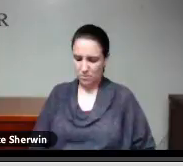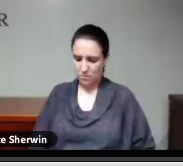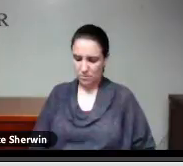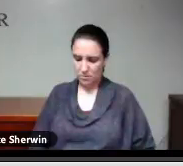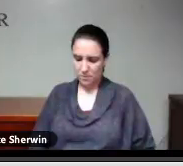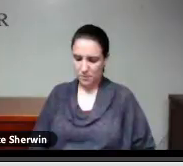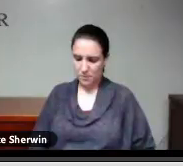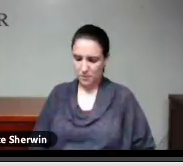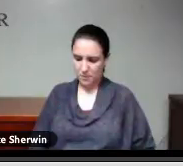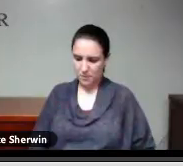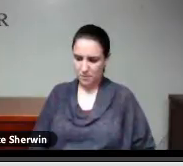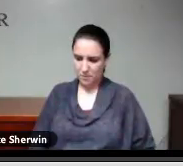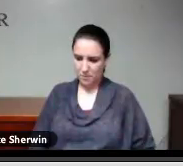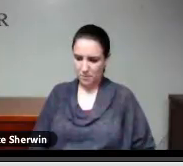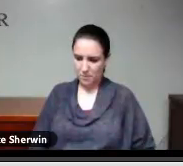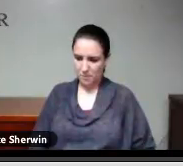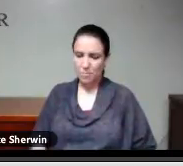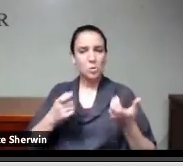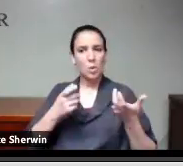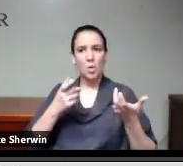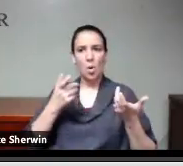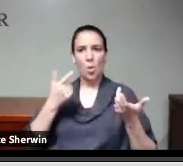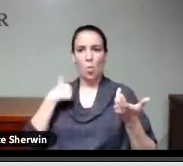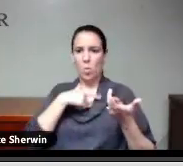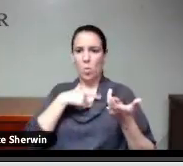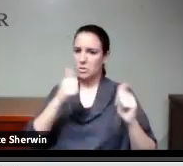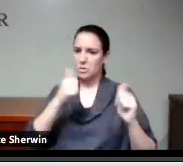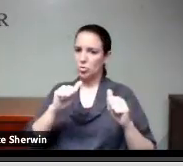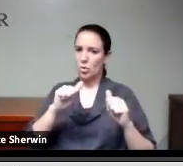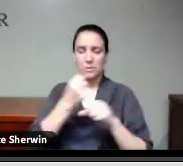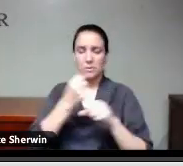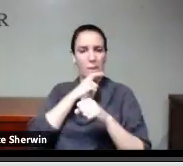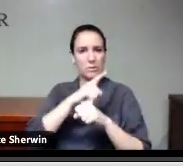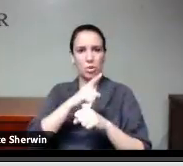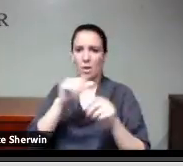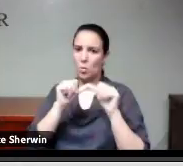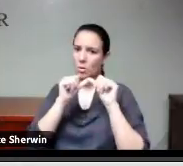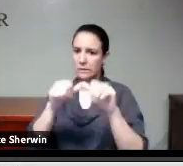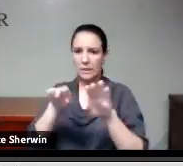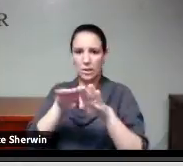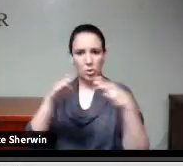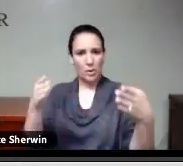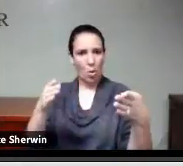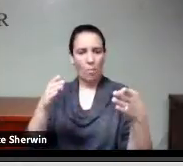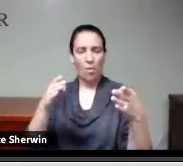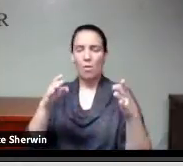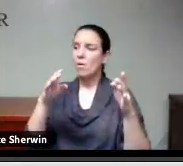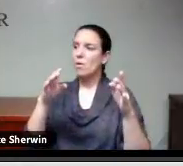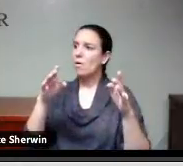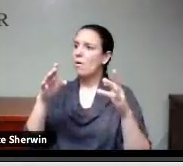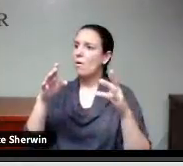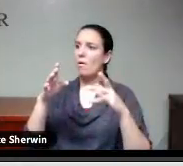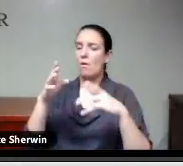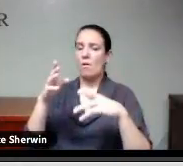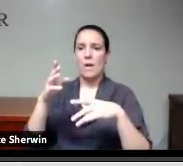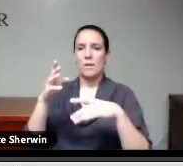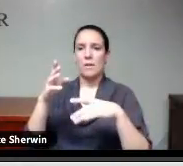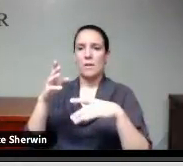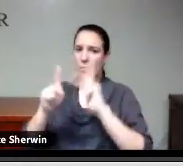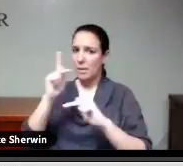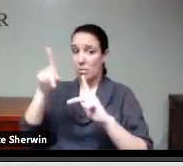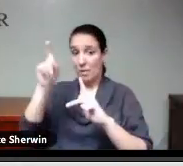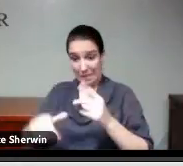we are, and that will continue to be fundable, right? That will continue to be supported by all of the key stakeholders that we need to support